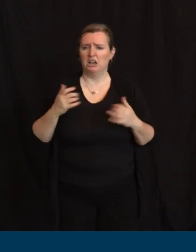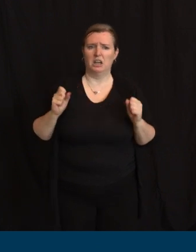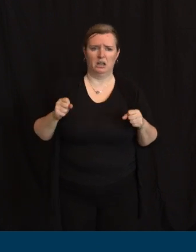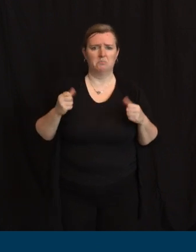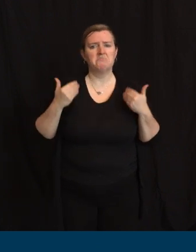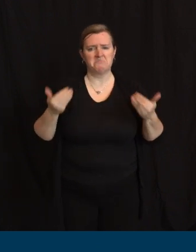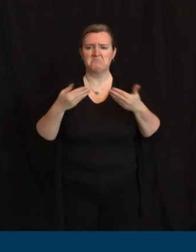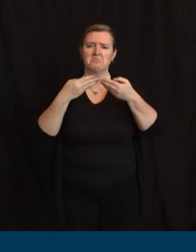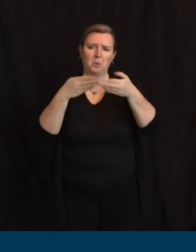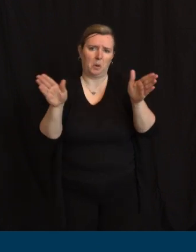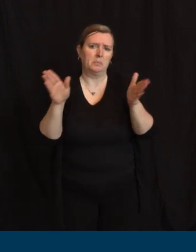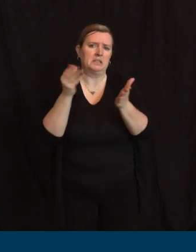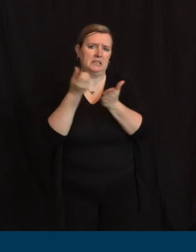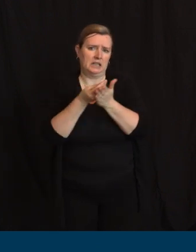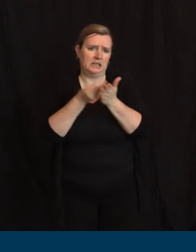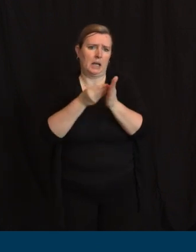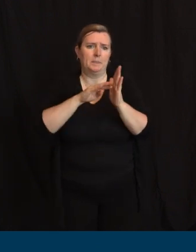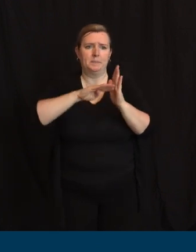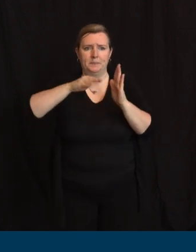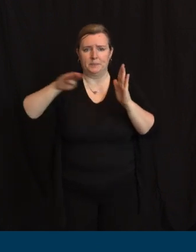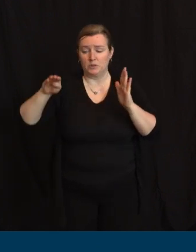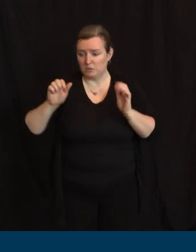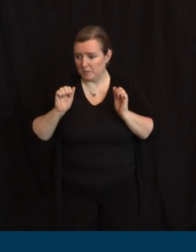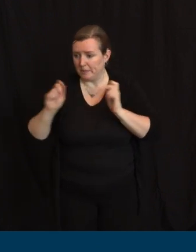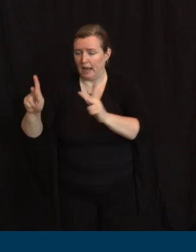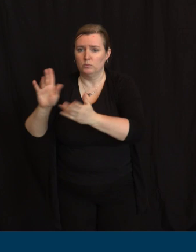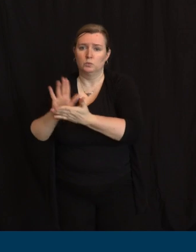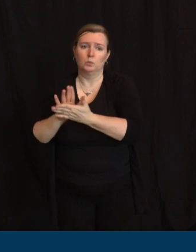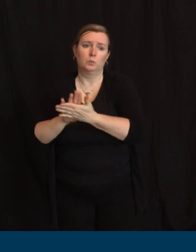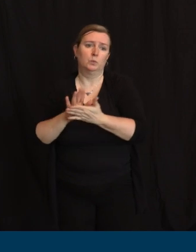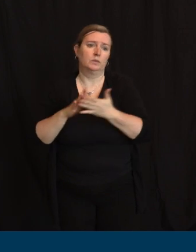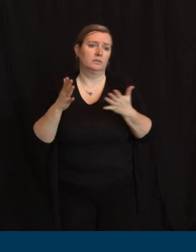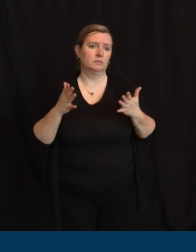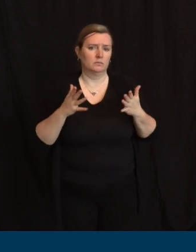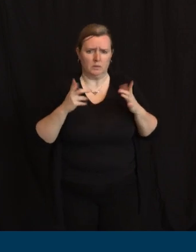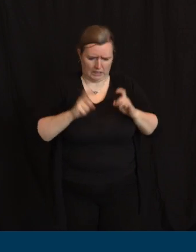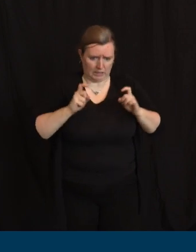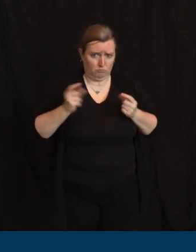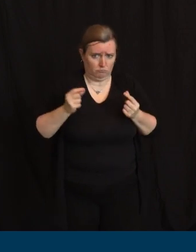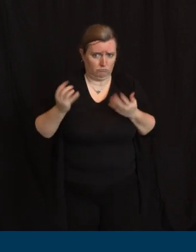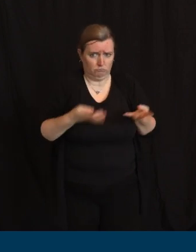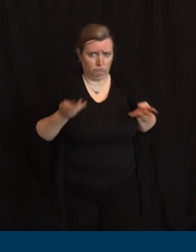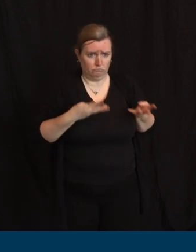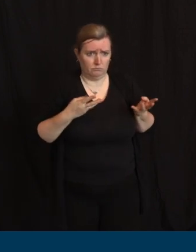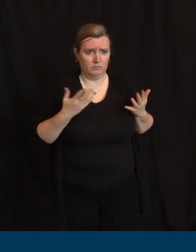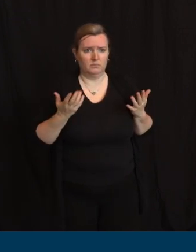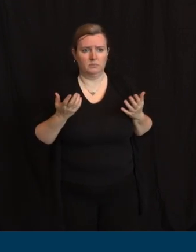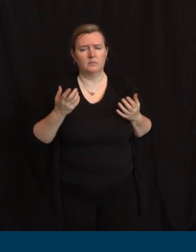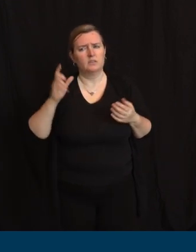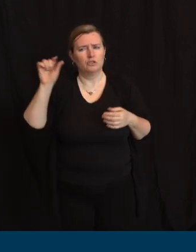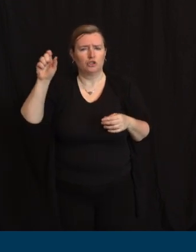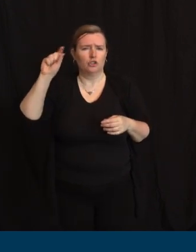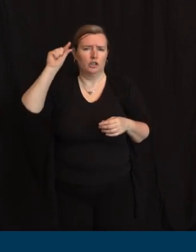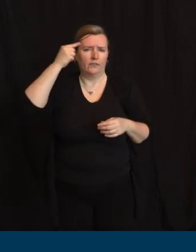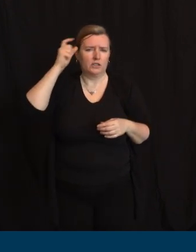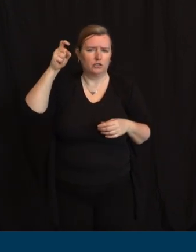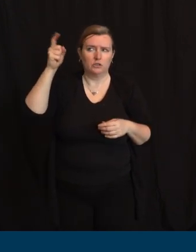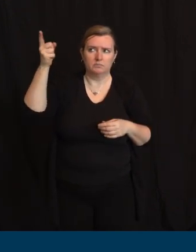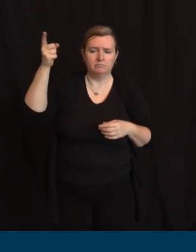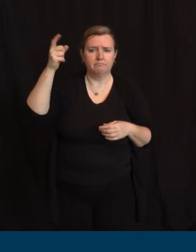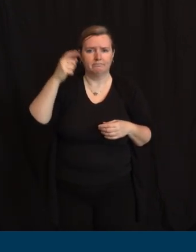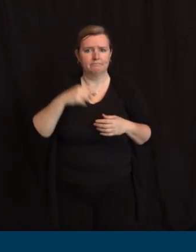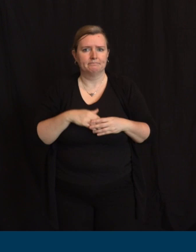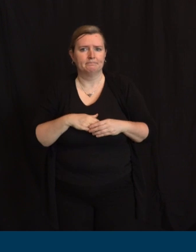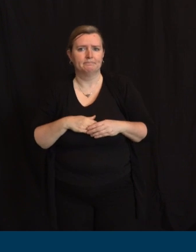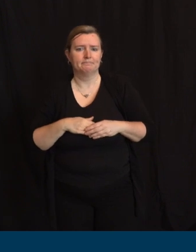and I suspect other governors may as well. Judy, do you want to hit some of these, or Ed? Thank you. As far as the number